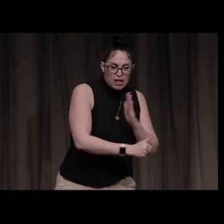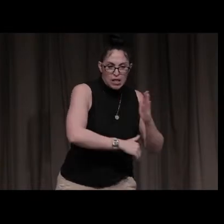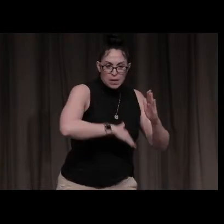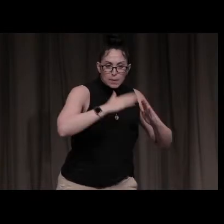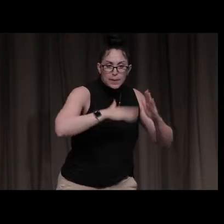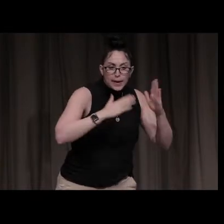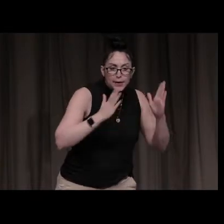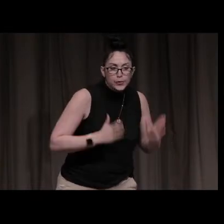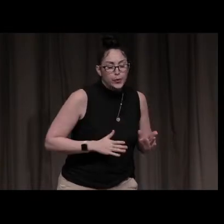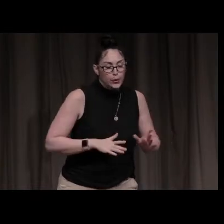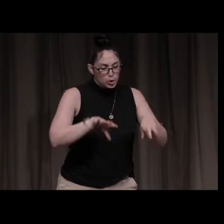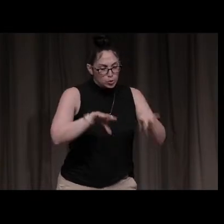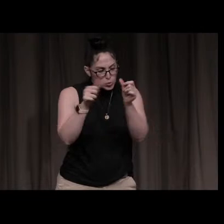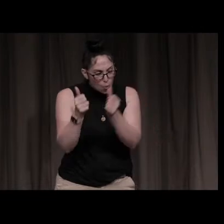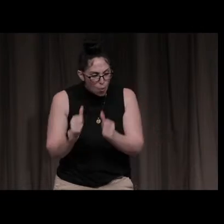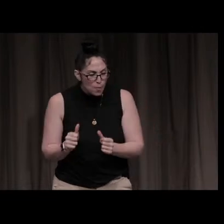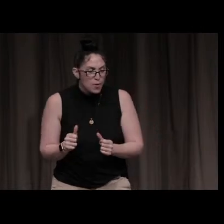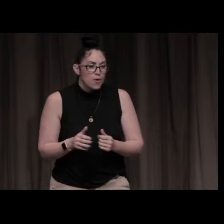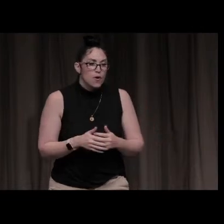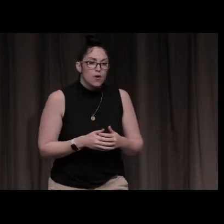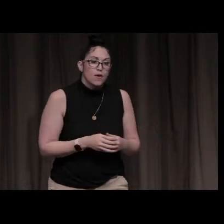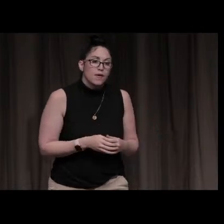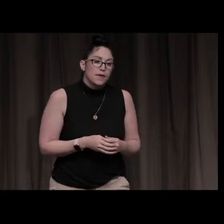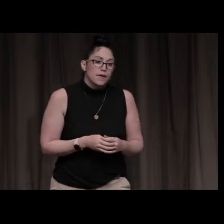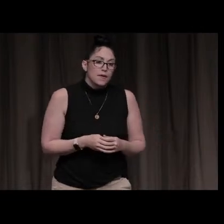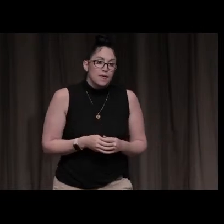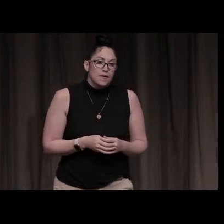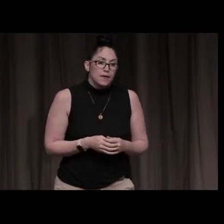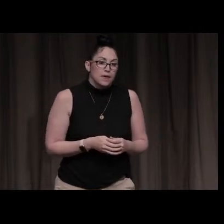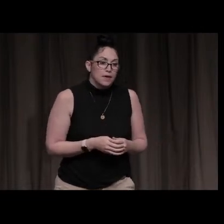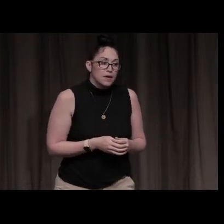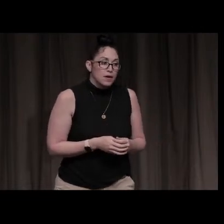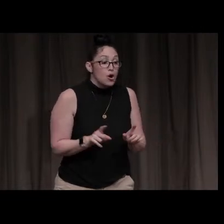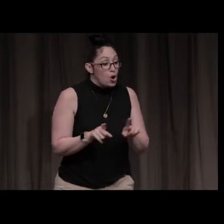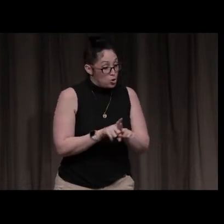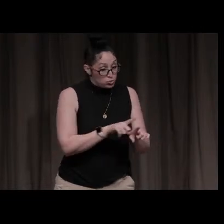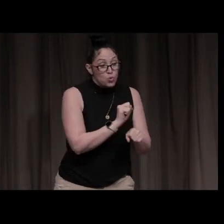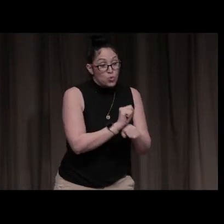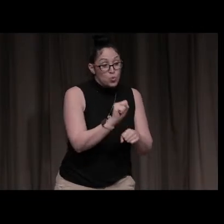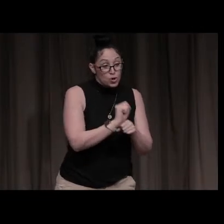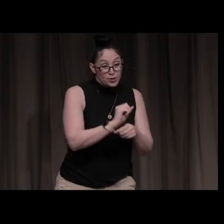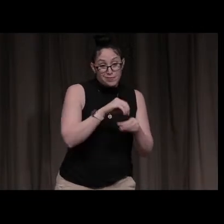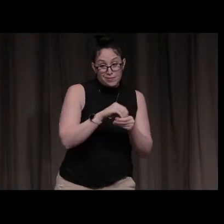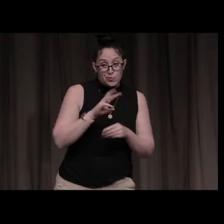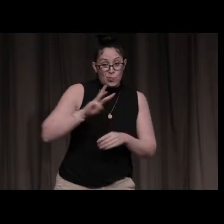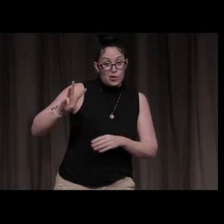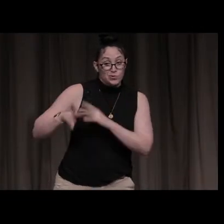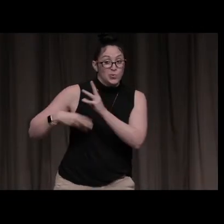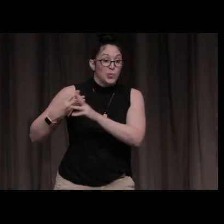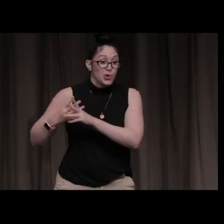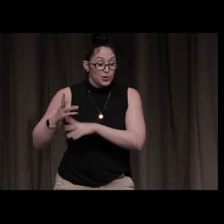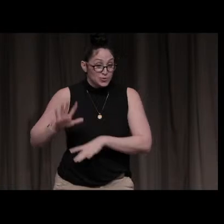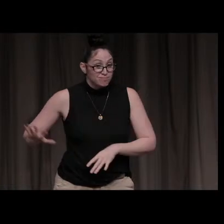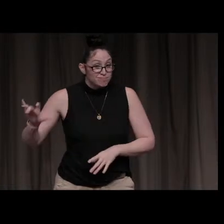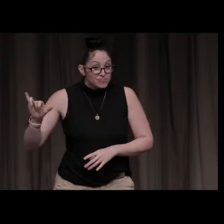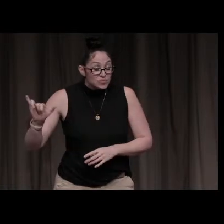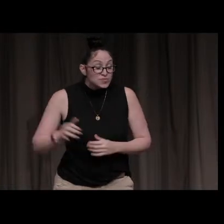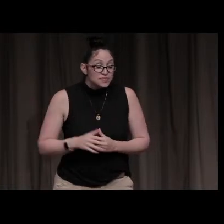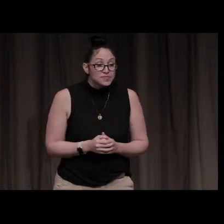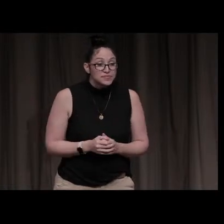sculptors working in the Western canon of fine art,